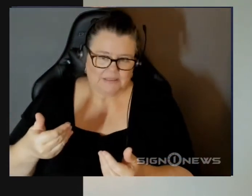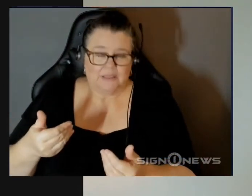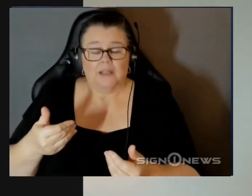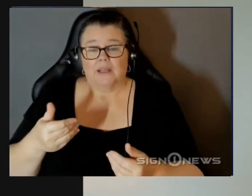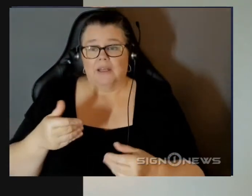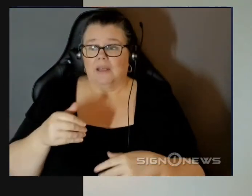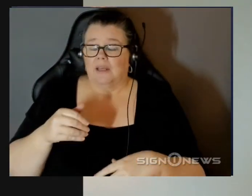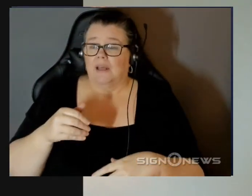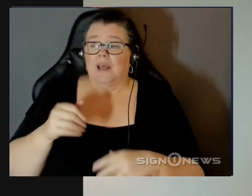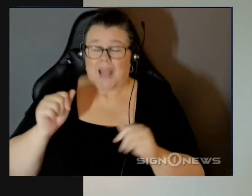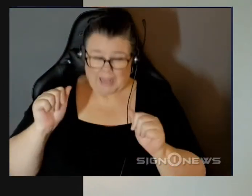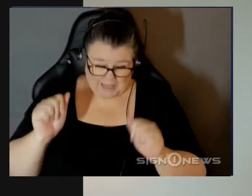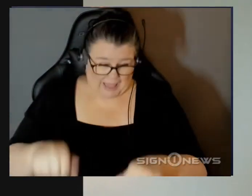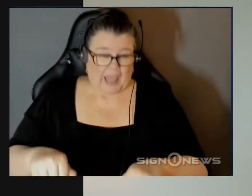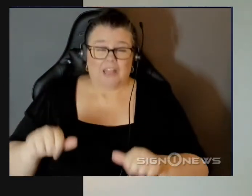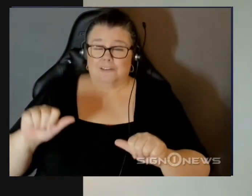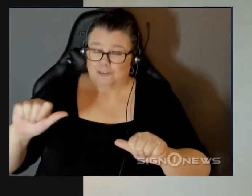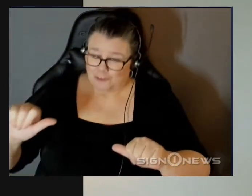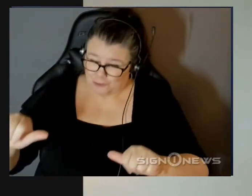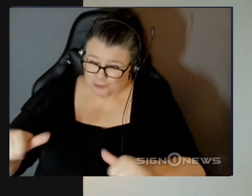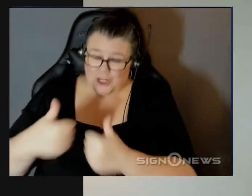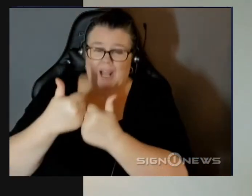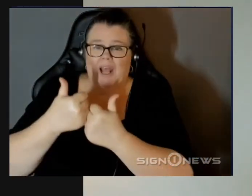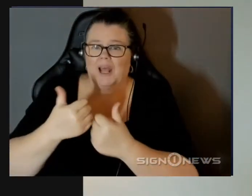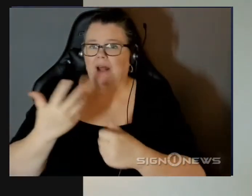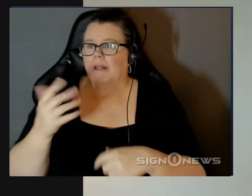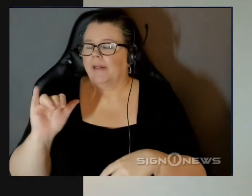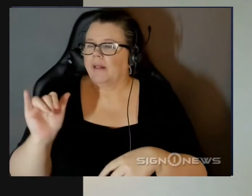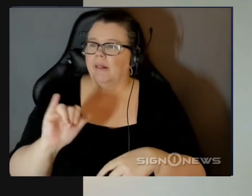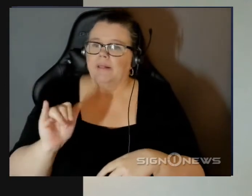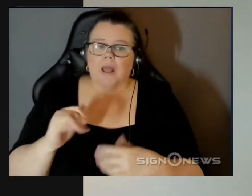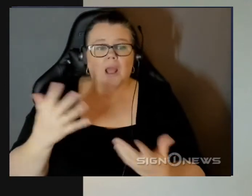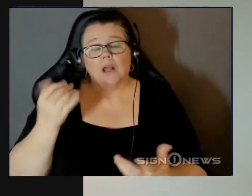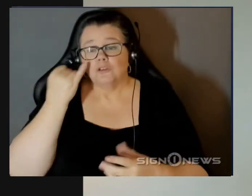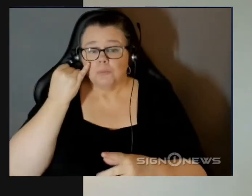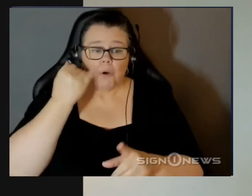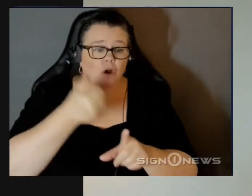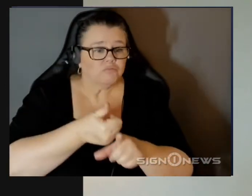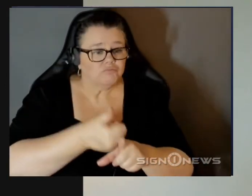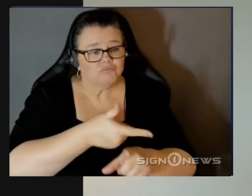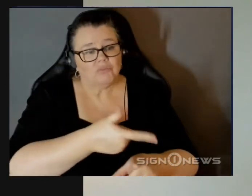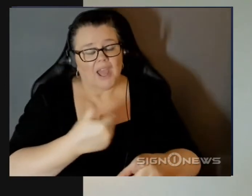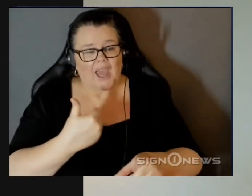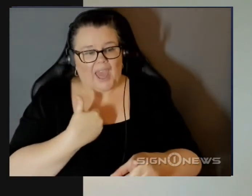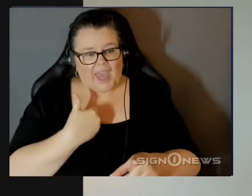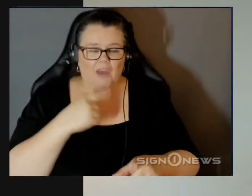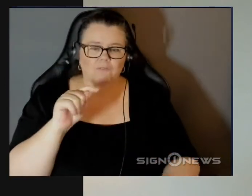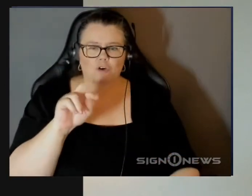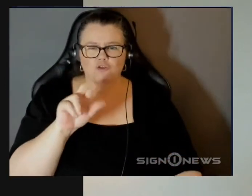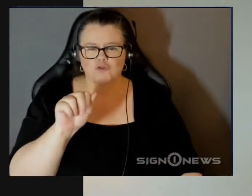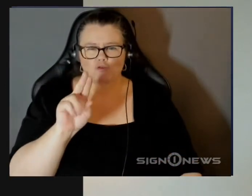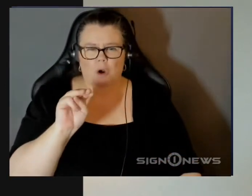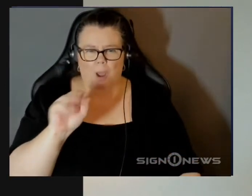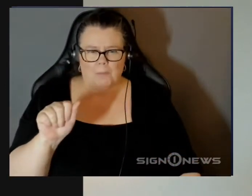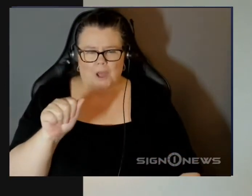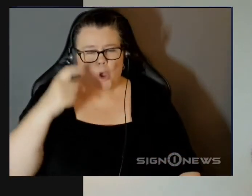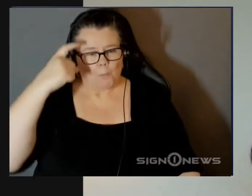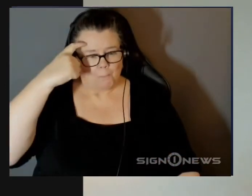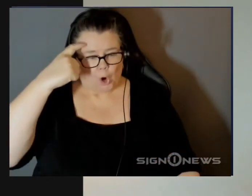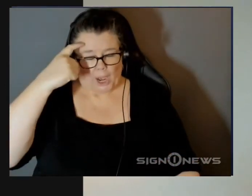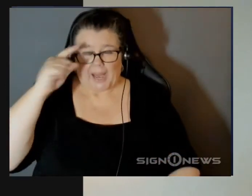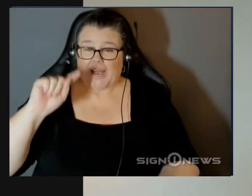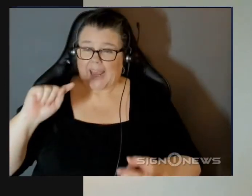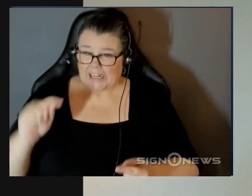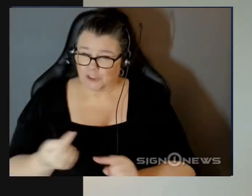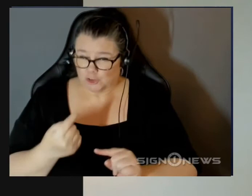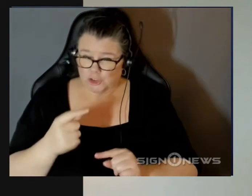challenging. Well, yeah, like I've experienced a traumatic brain injury. I still have a traumatic brain injury. These are the ways that I support myself. That was